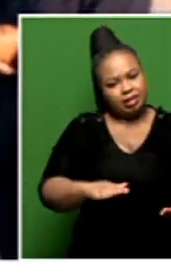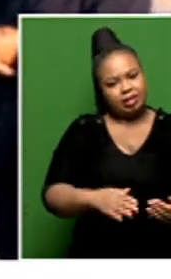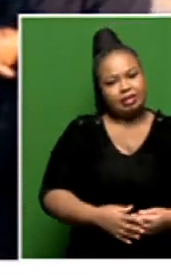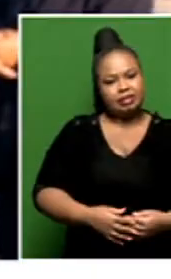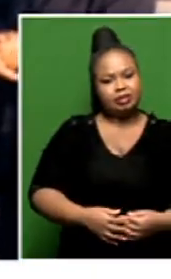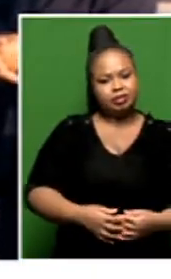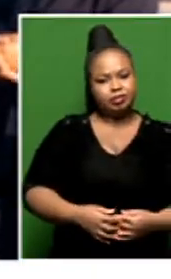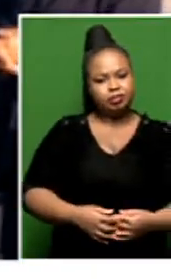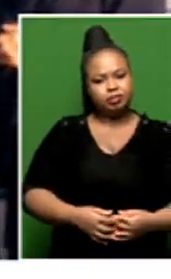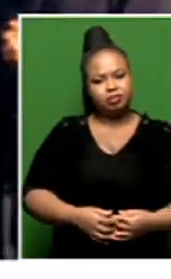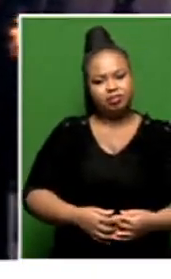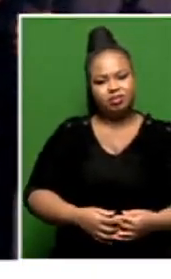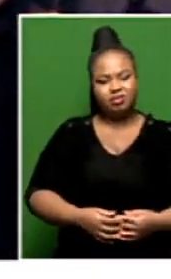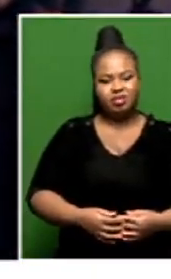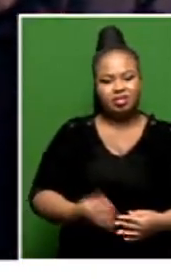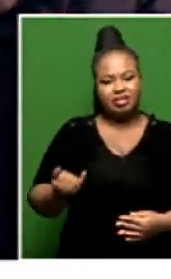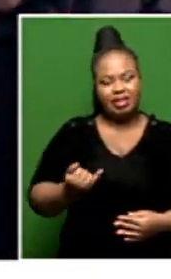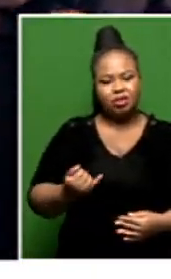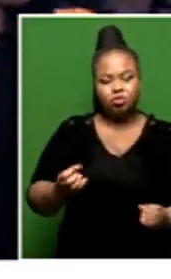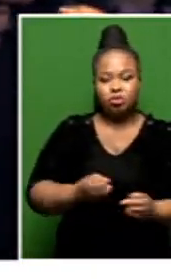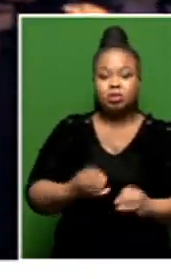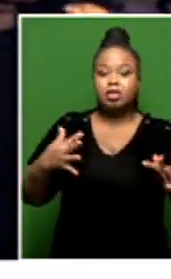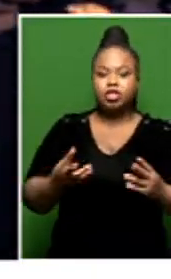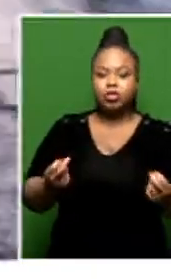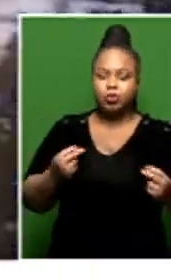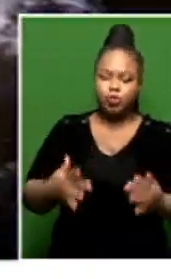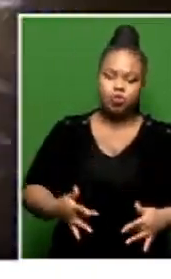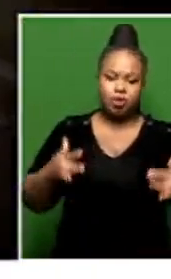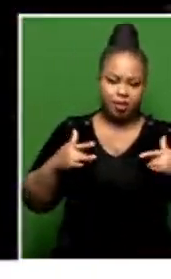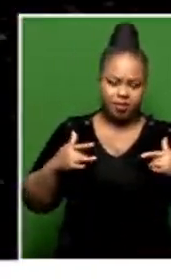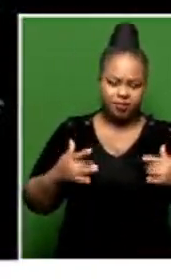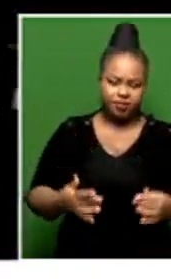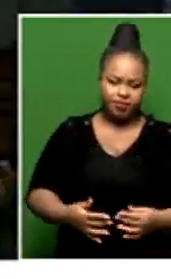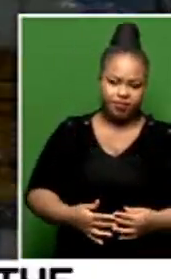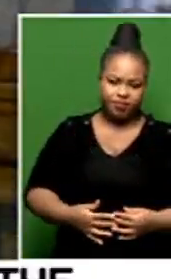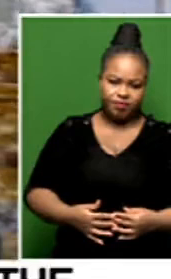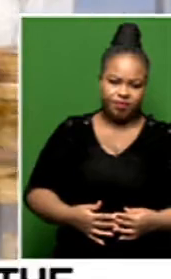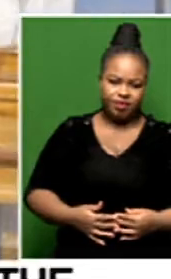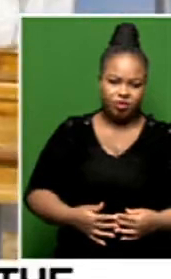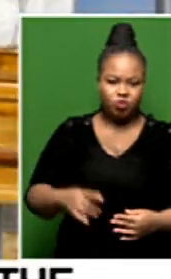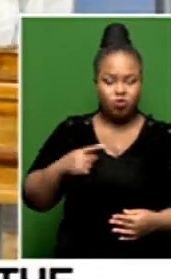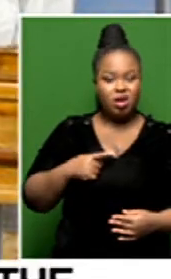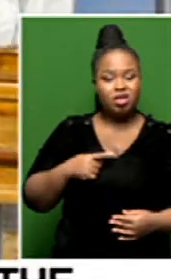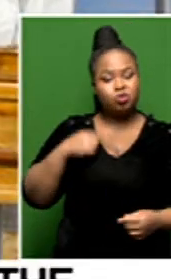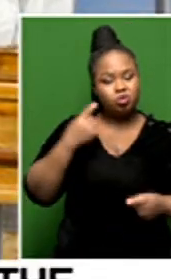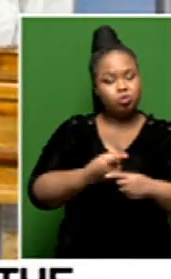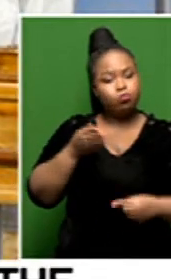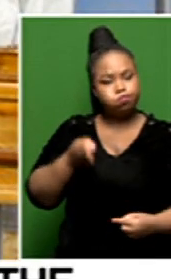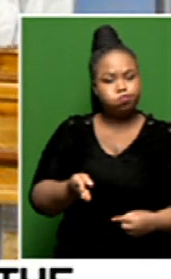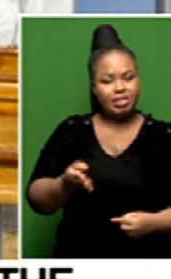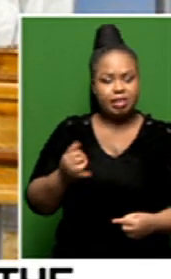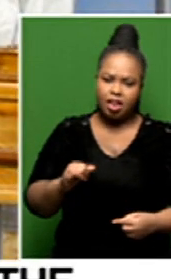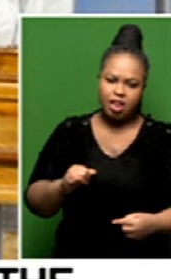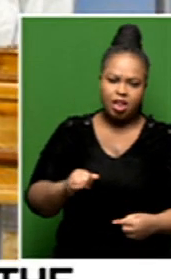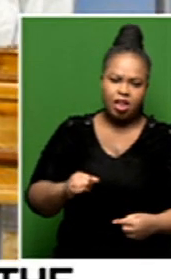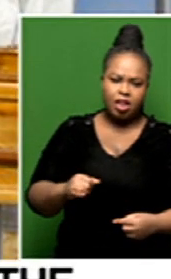it's sort of a beginning of a new life on the other side. You know, so her presence is very much in the film.